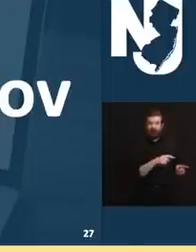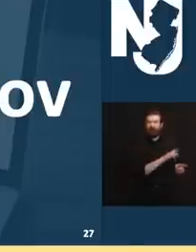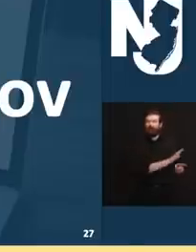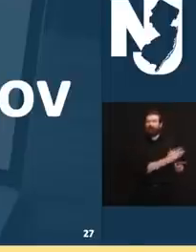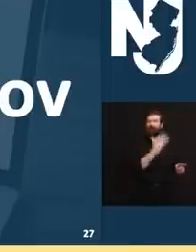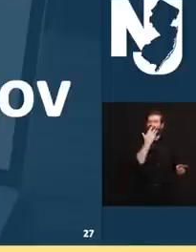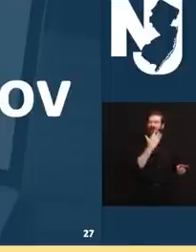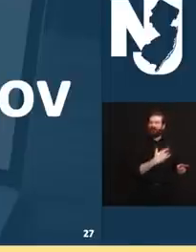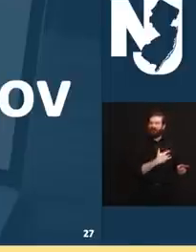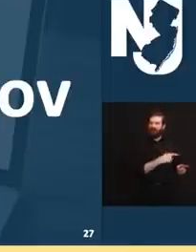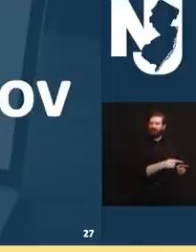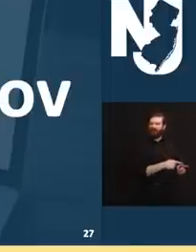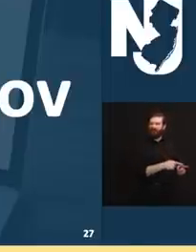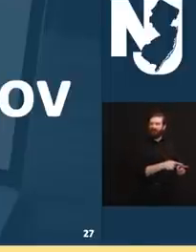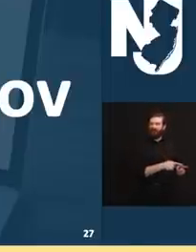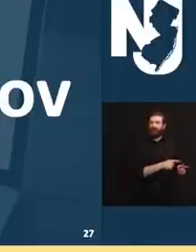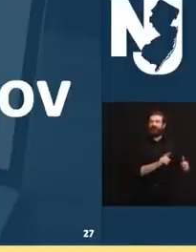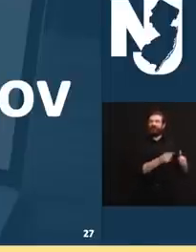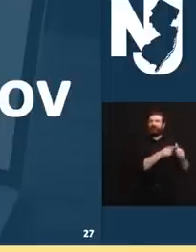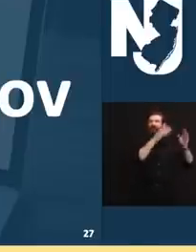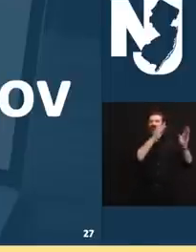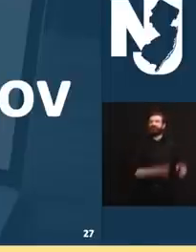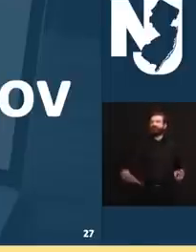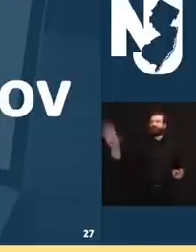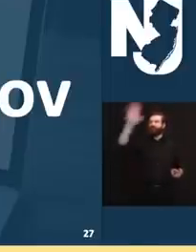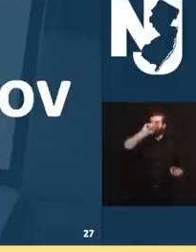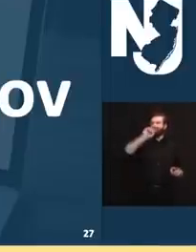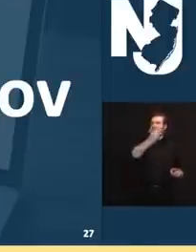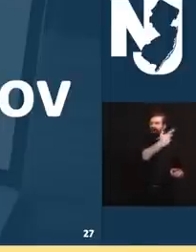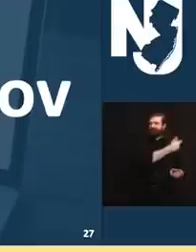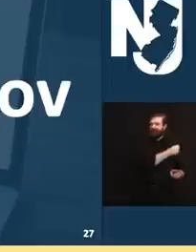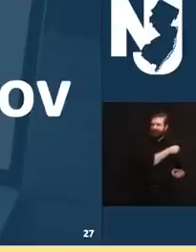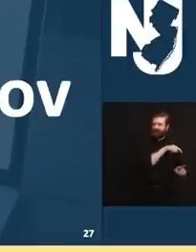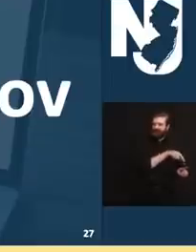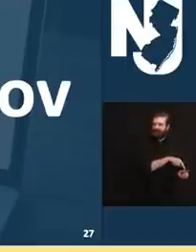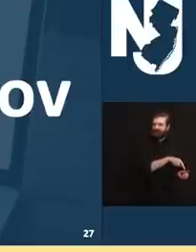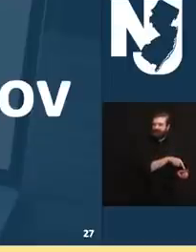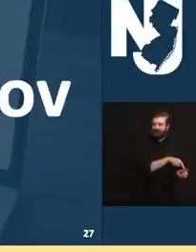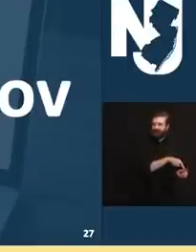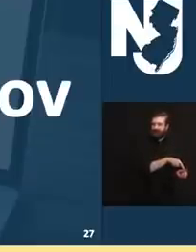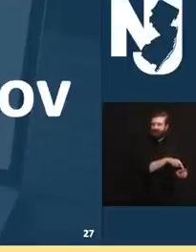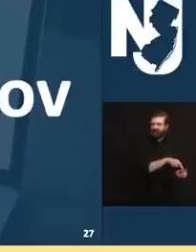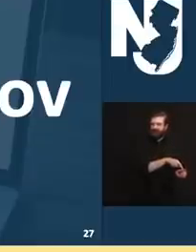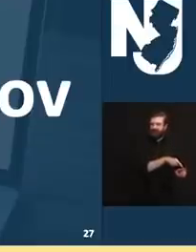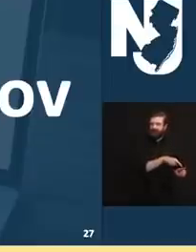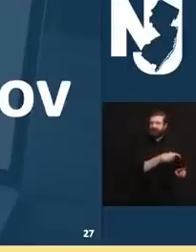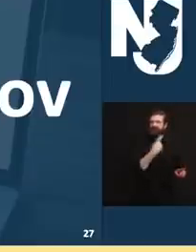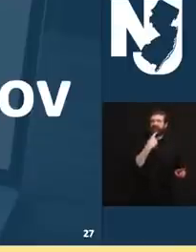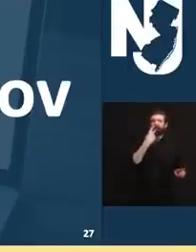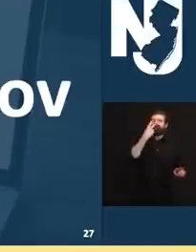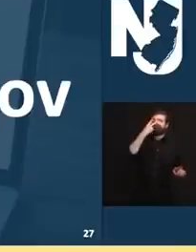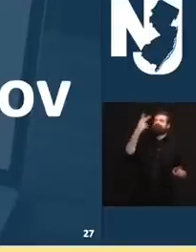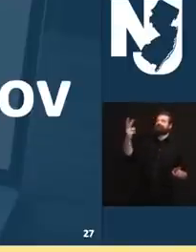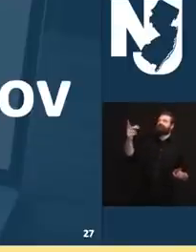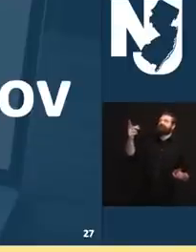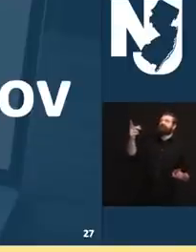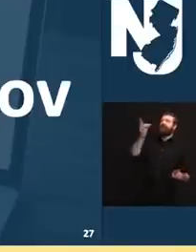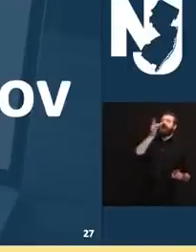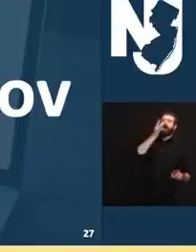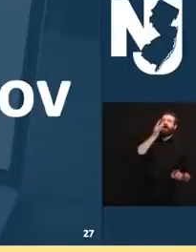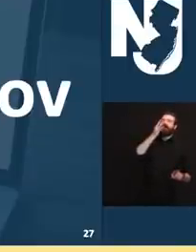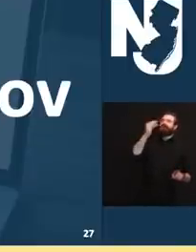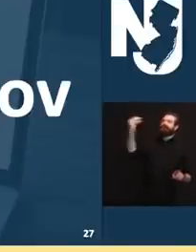the end of the tunnel. Every day we stay strong against this pandemic is a day we allow that light to grow just a little